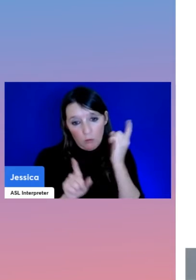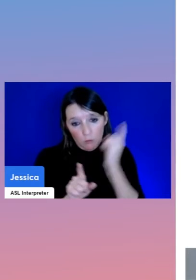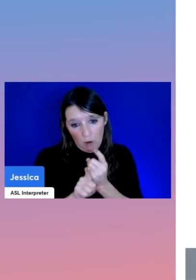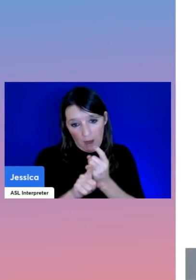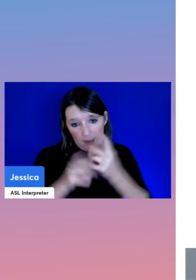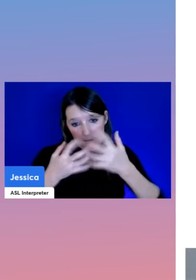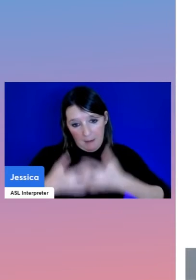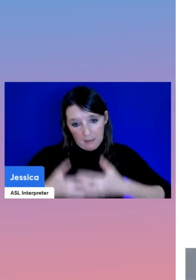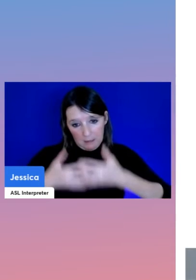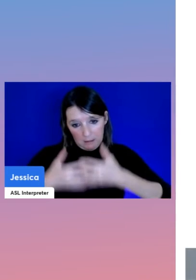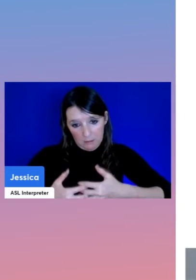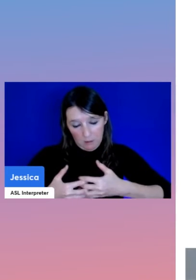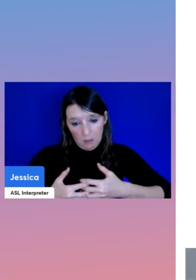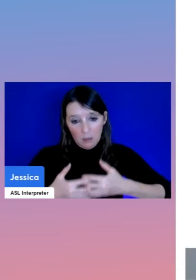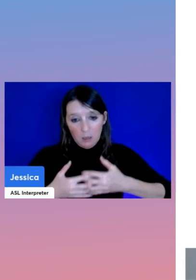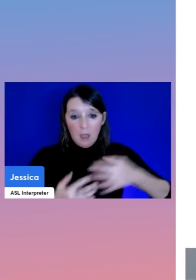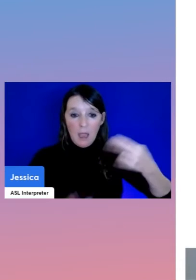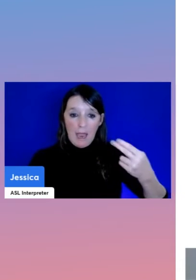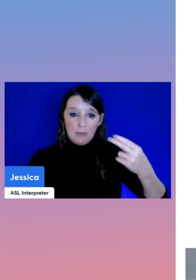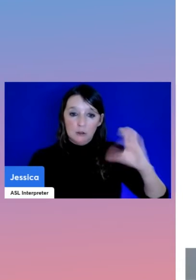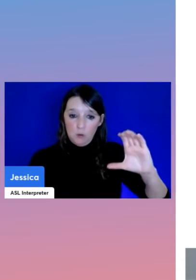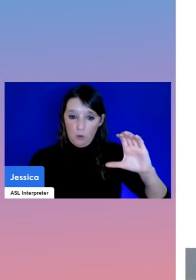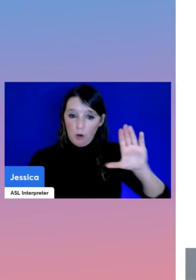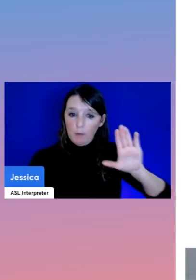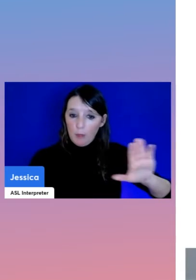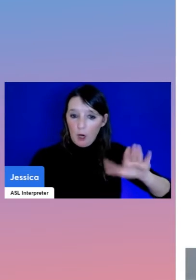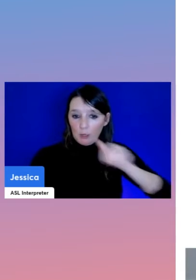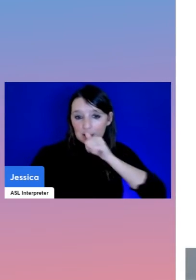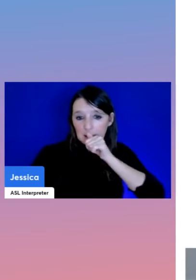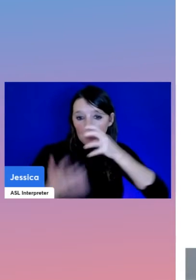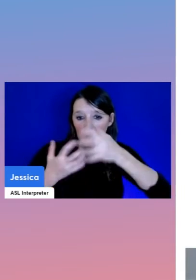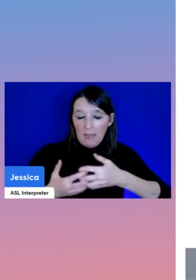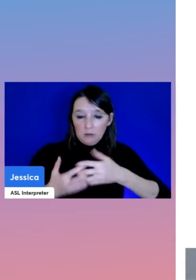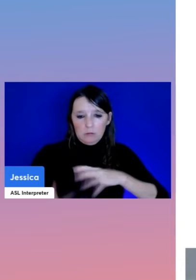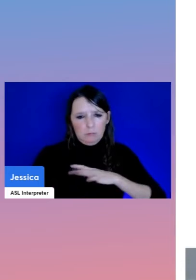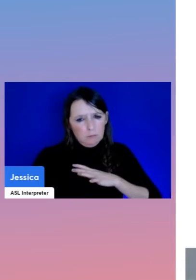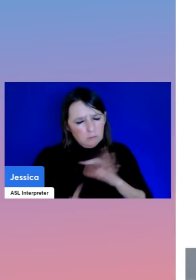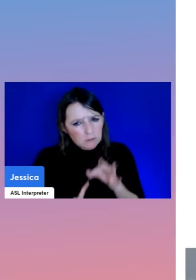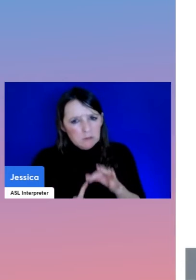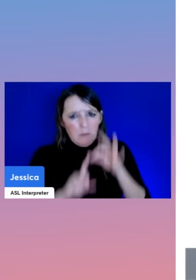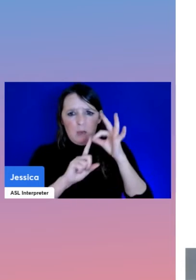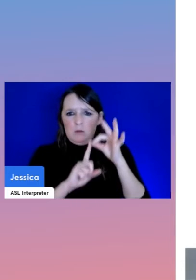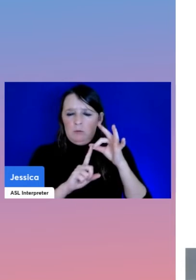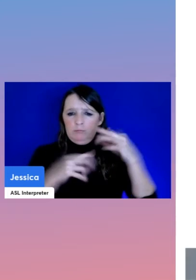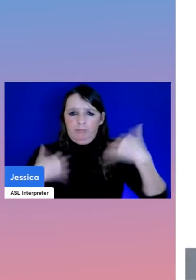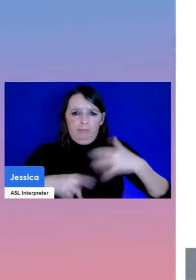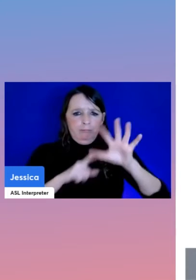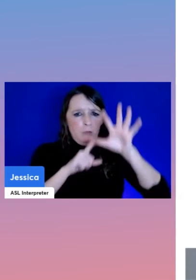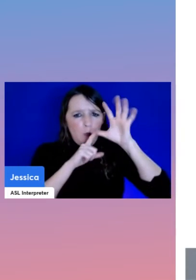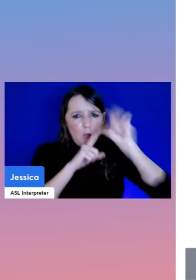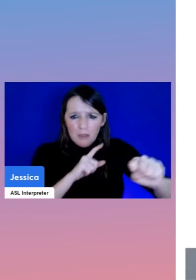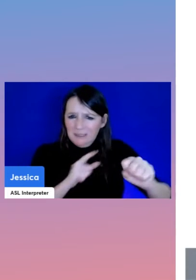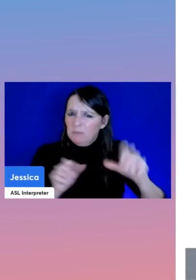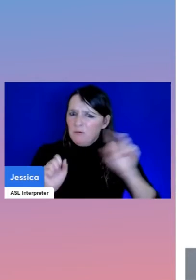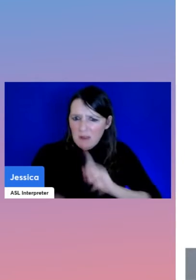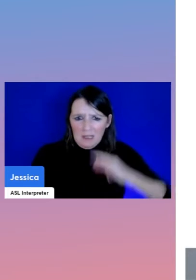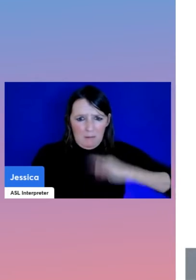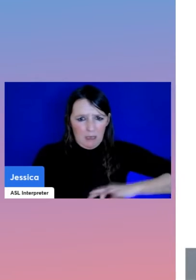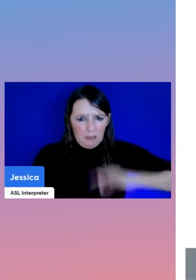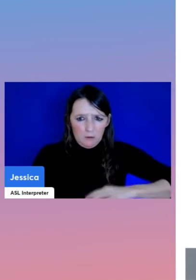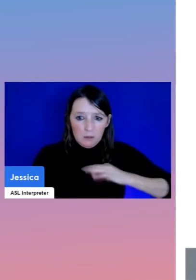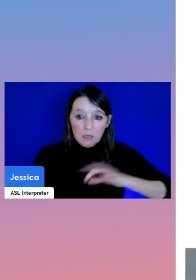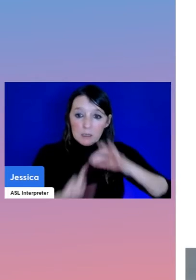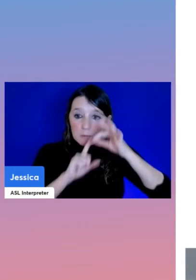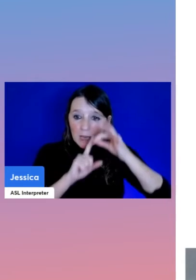use of HashiCorp's Transit Secrets Engine presents a unique set of advantages, especially when contrasted with